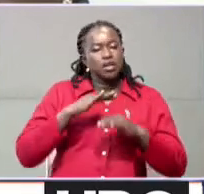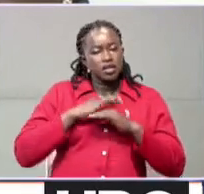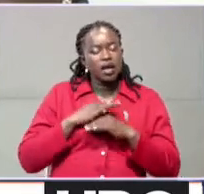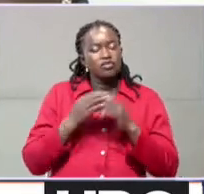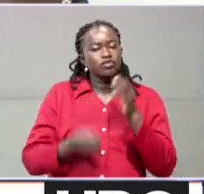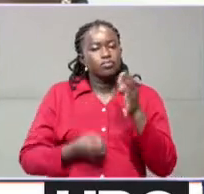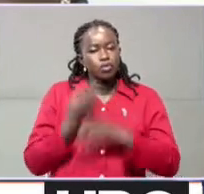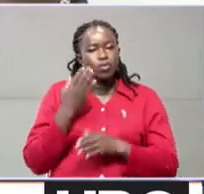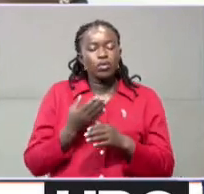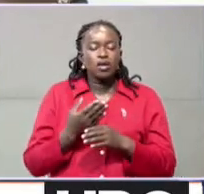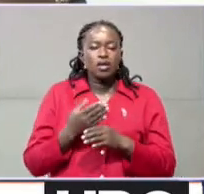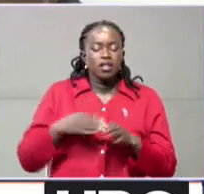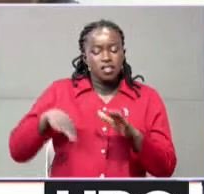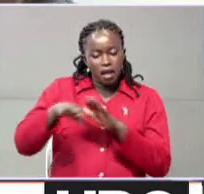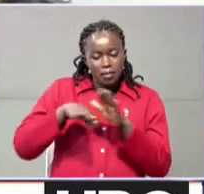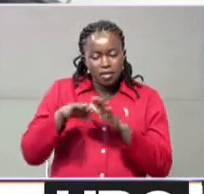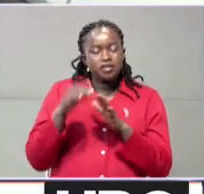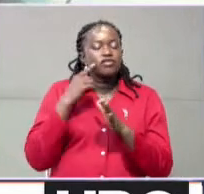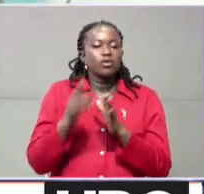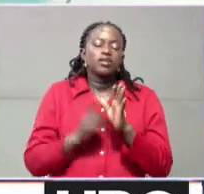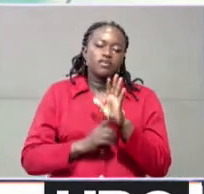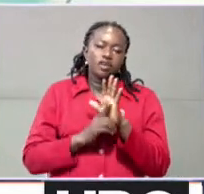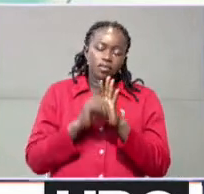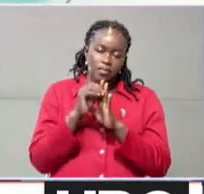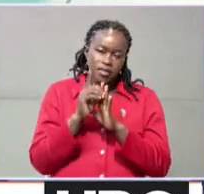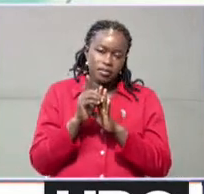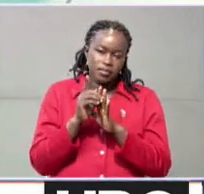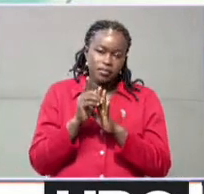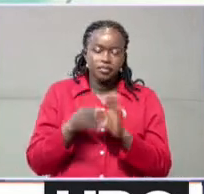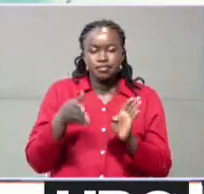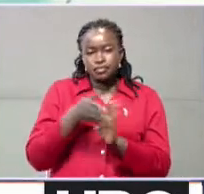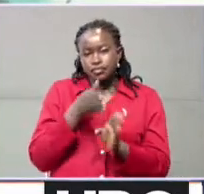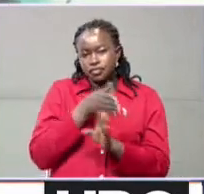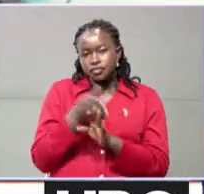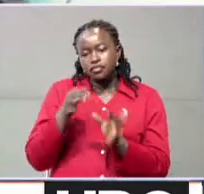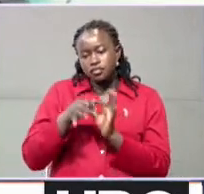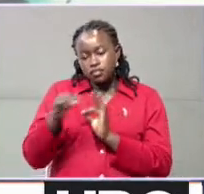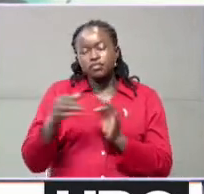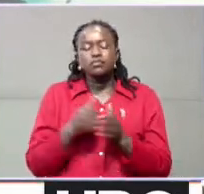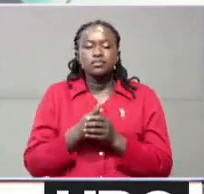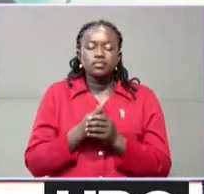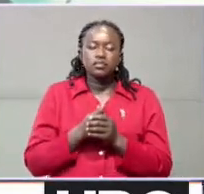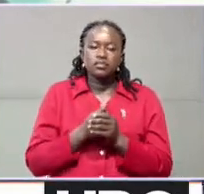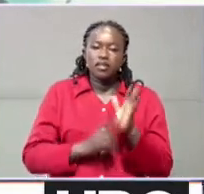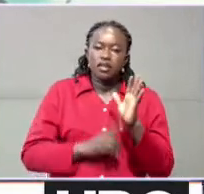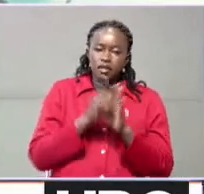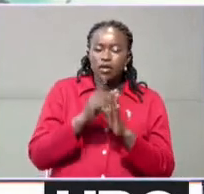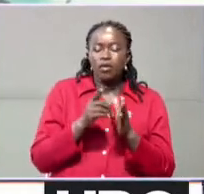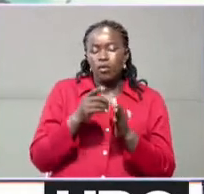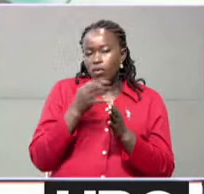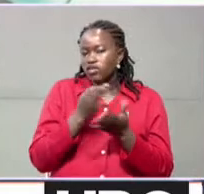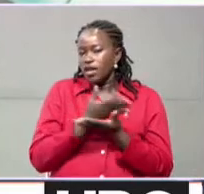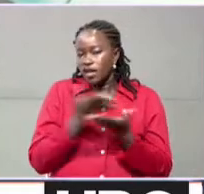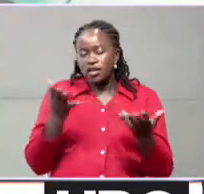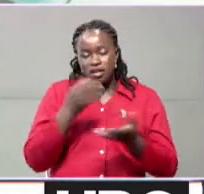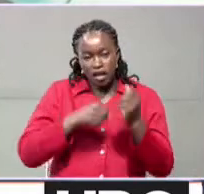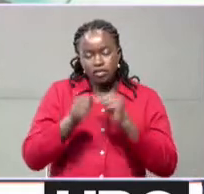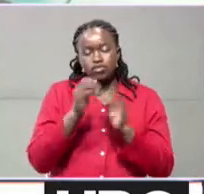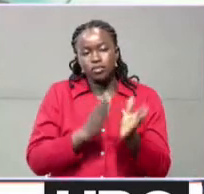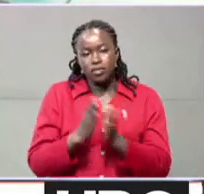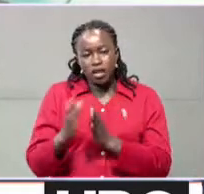basis for developing the guidelines development of an action plan and